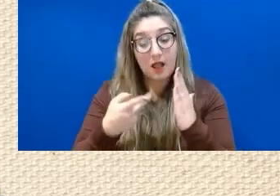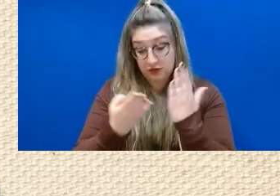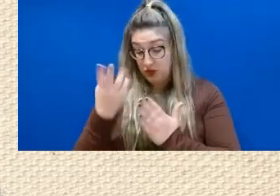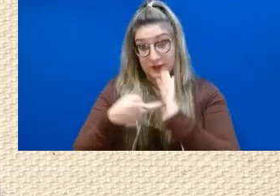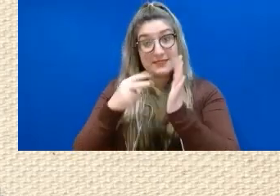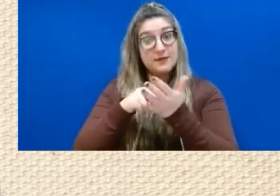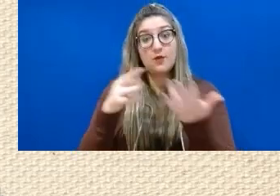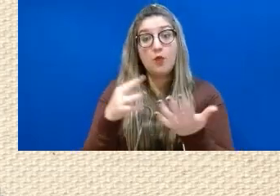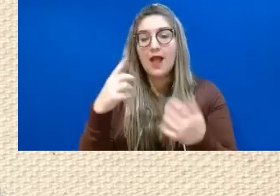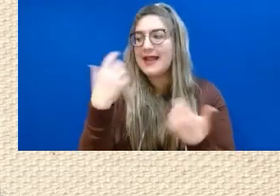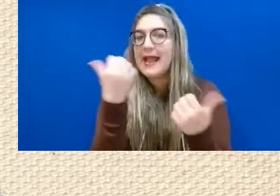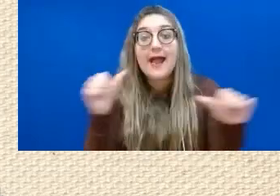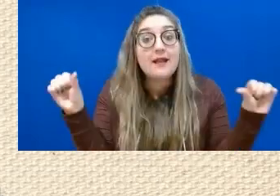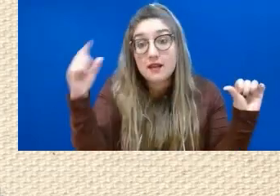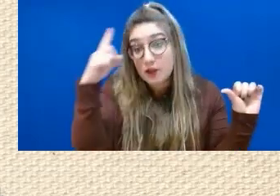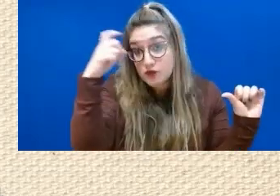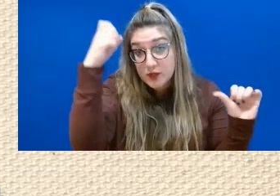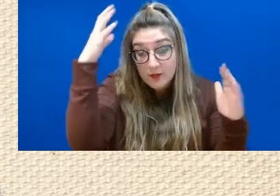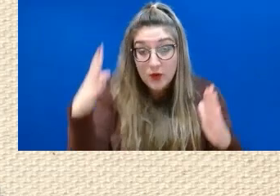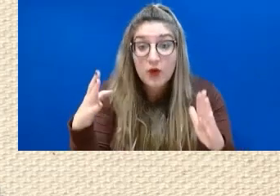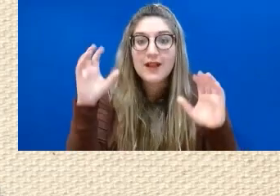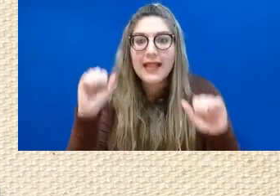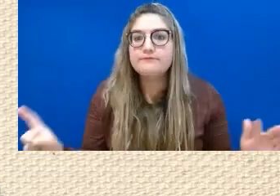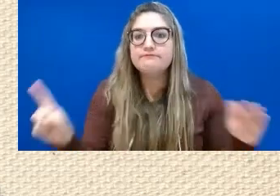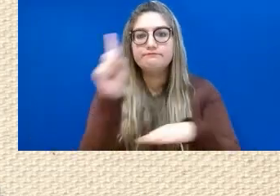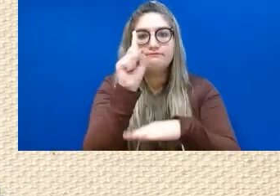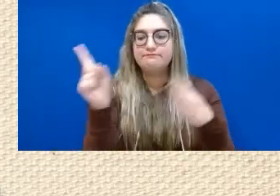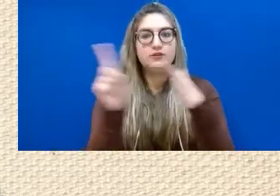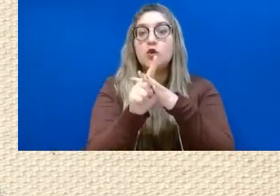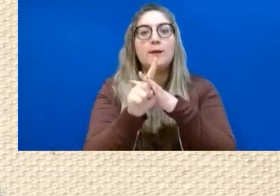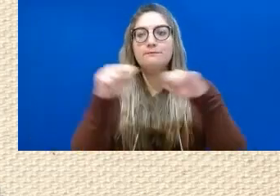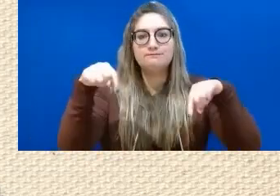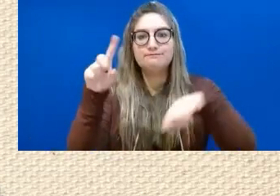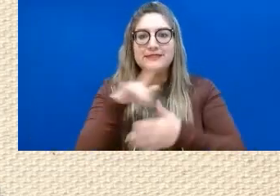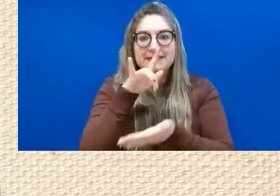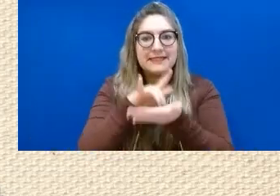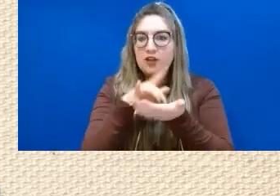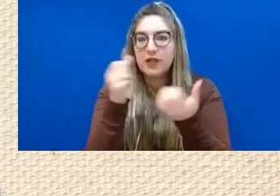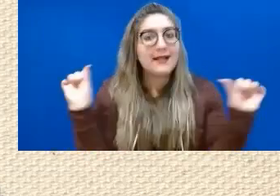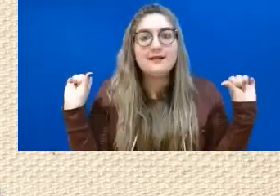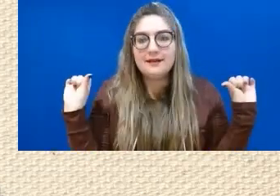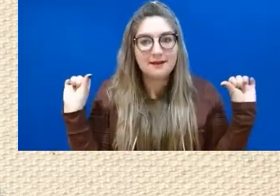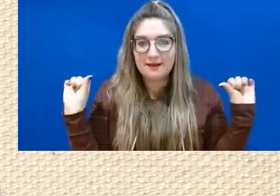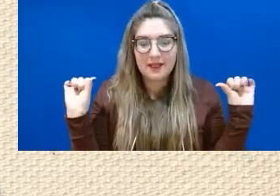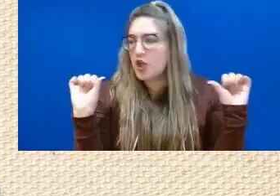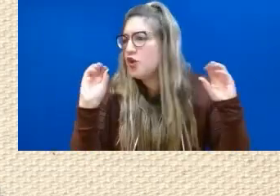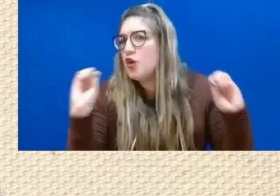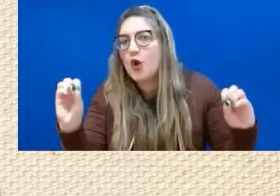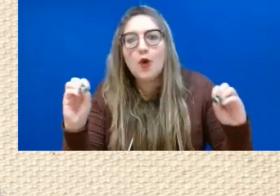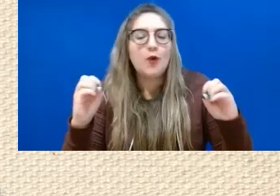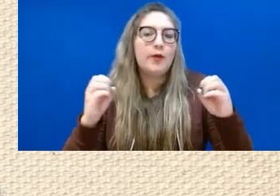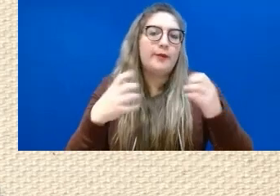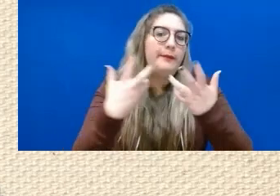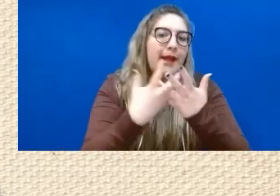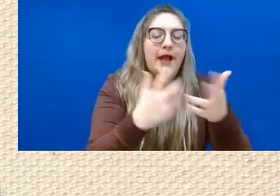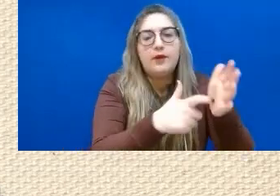any undocumented student can just come to the Dream Center and get our services, okay? They don't have any minimum eligibility to get